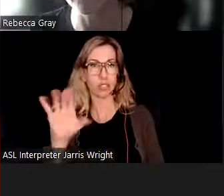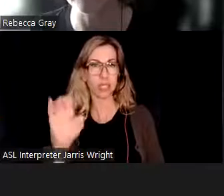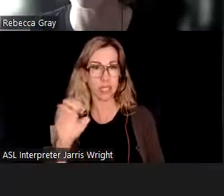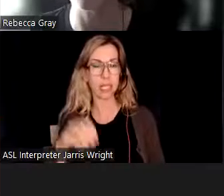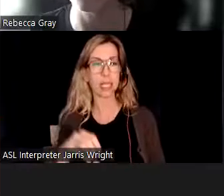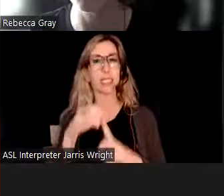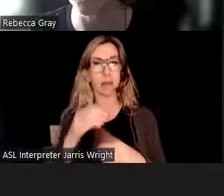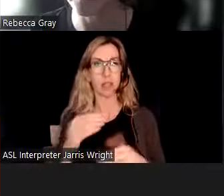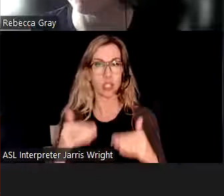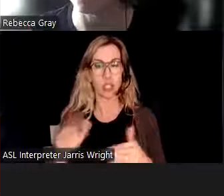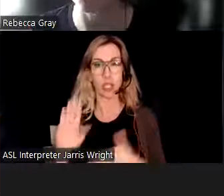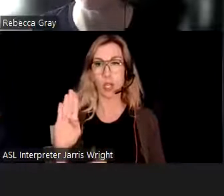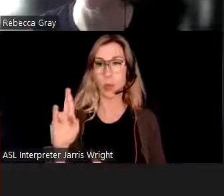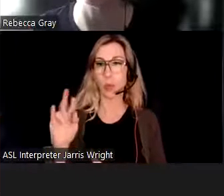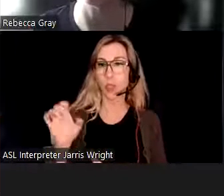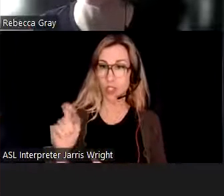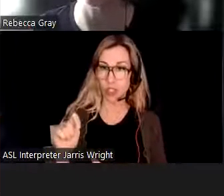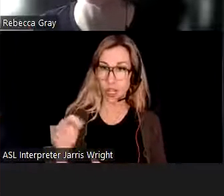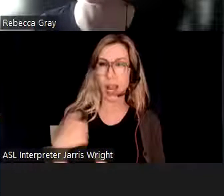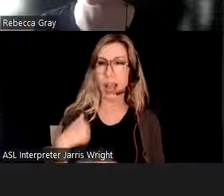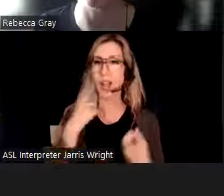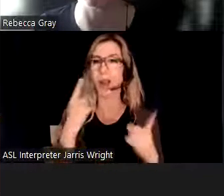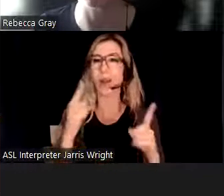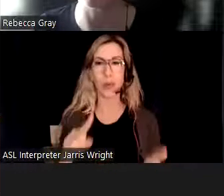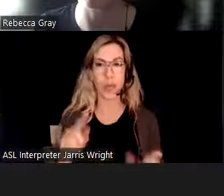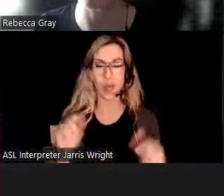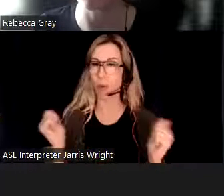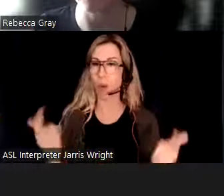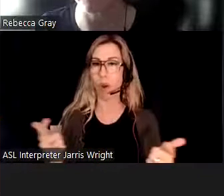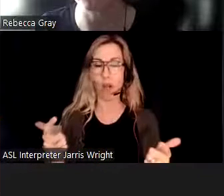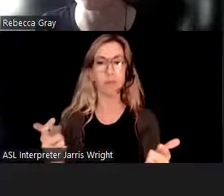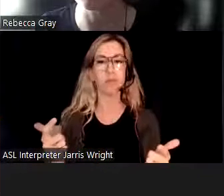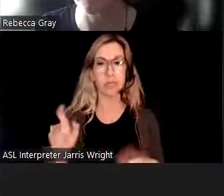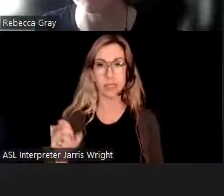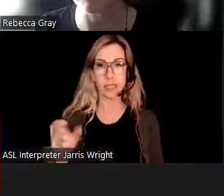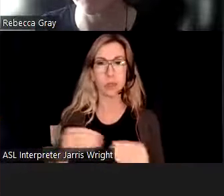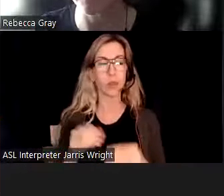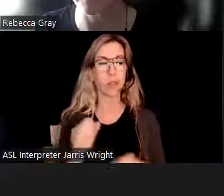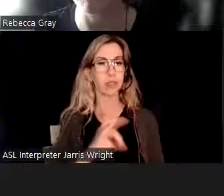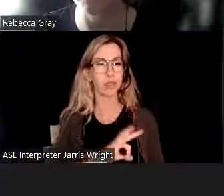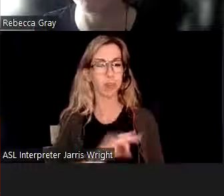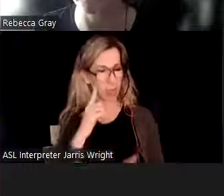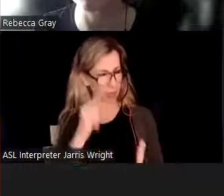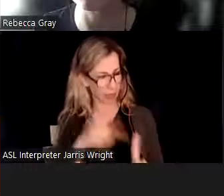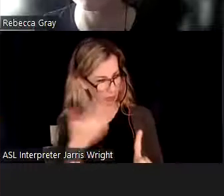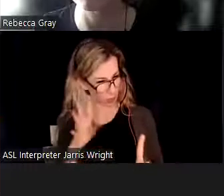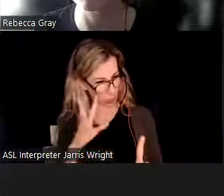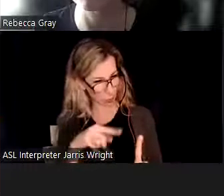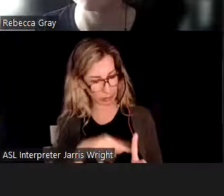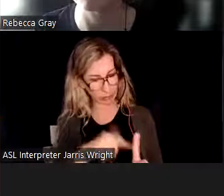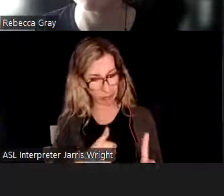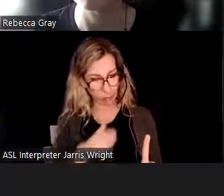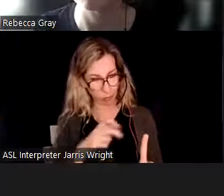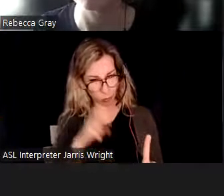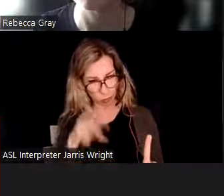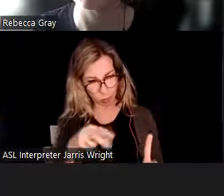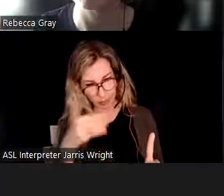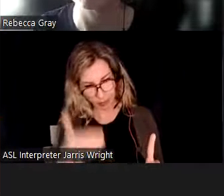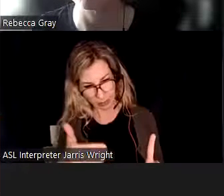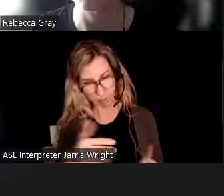From Bridget, I agree with everyone else about more staff. I think I already read that one. I apologize.